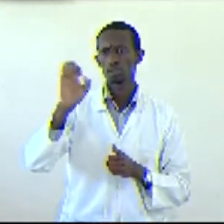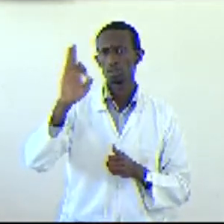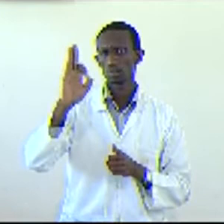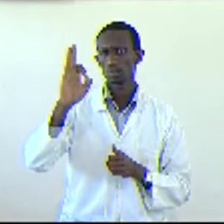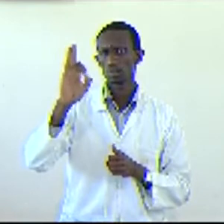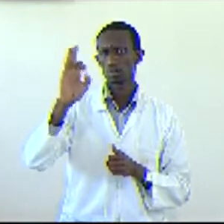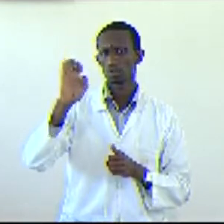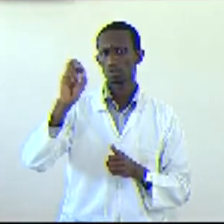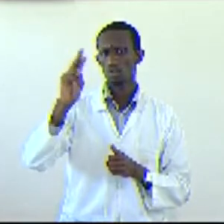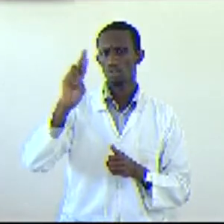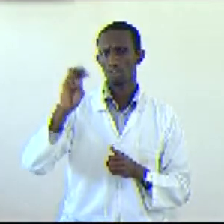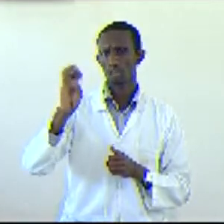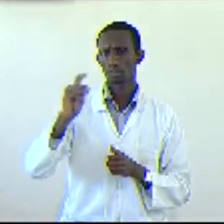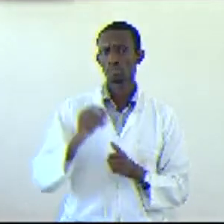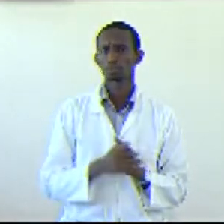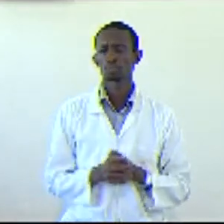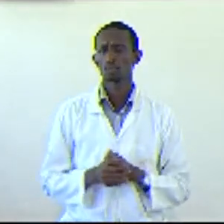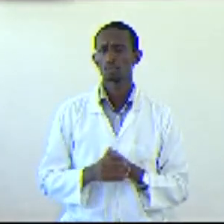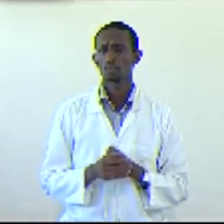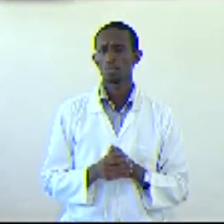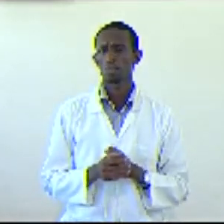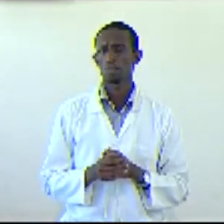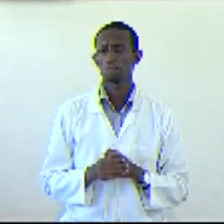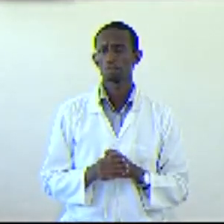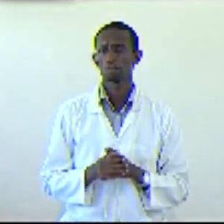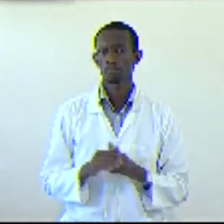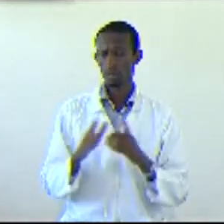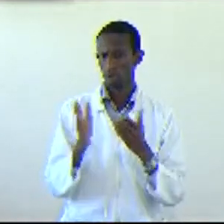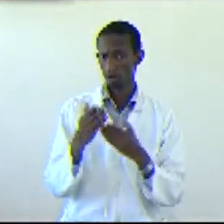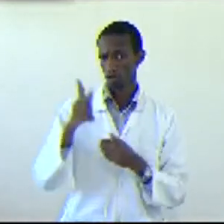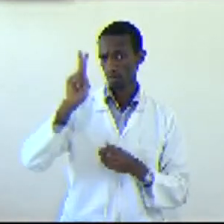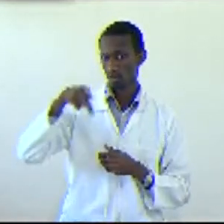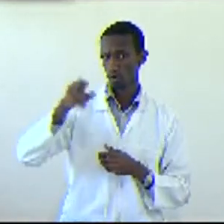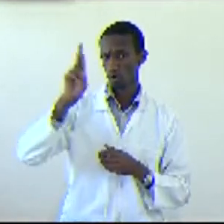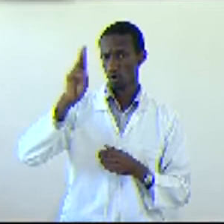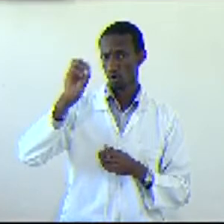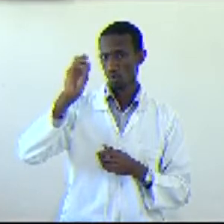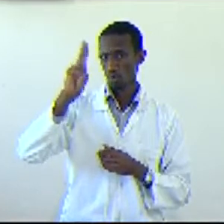as the product, very simple, product of